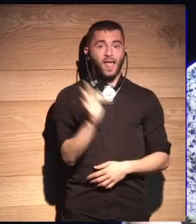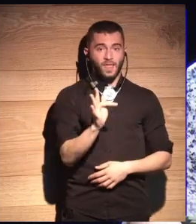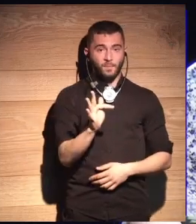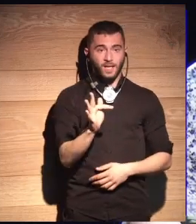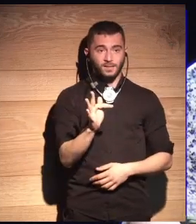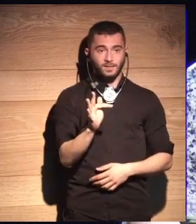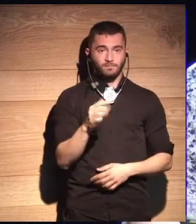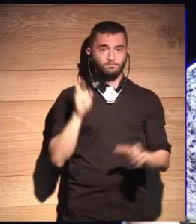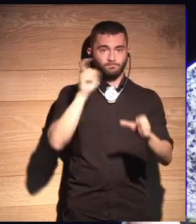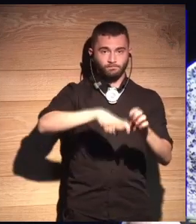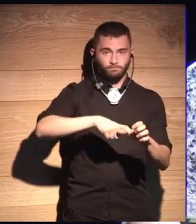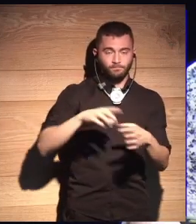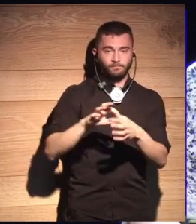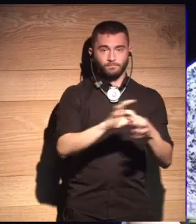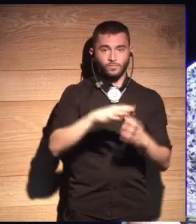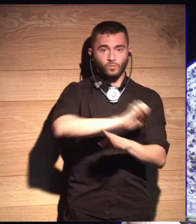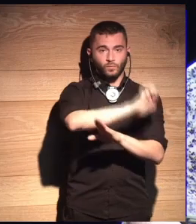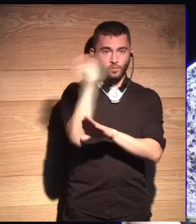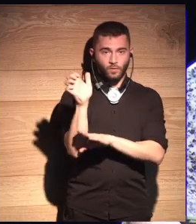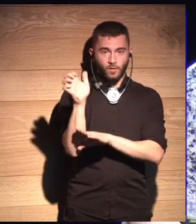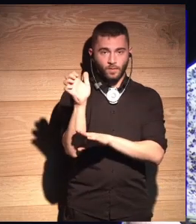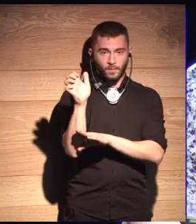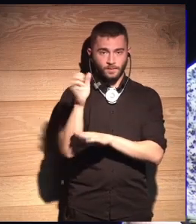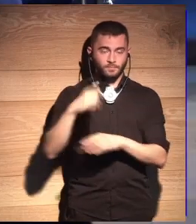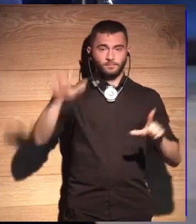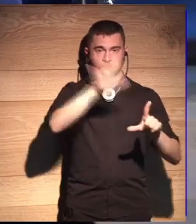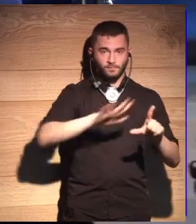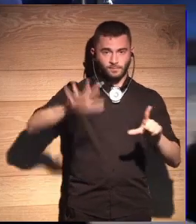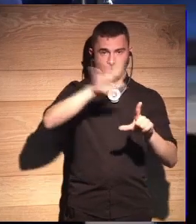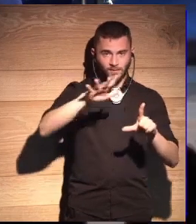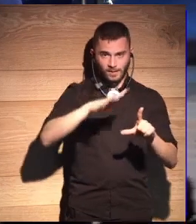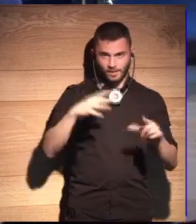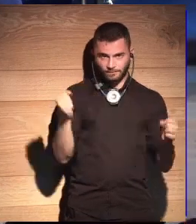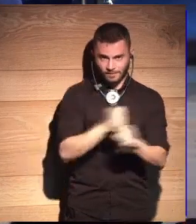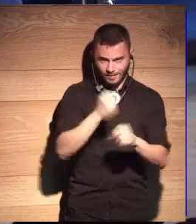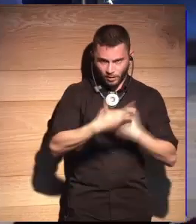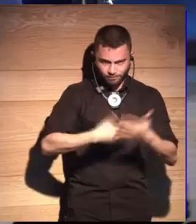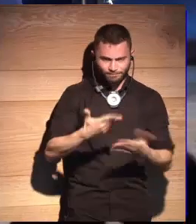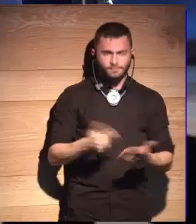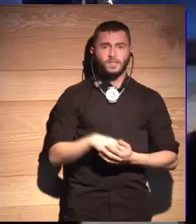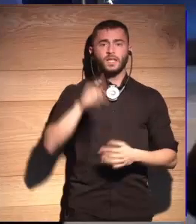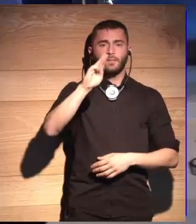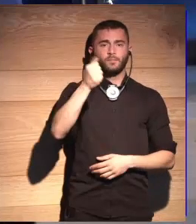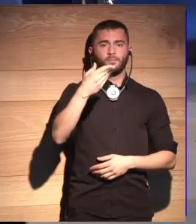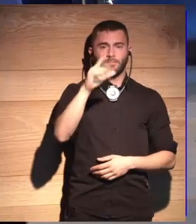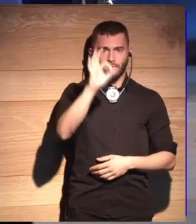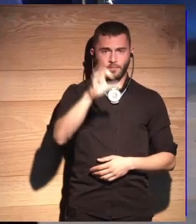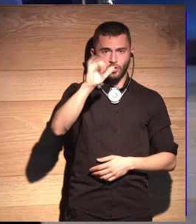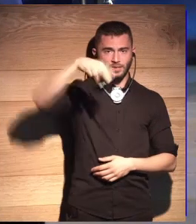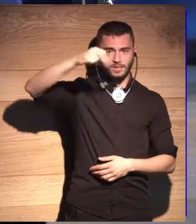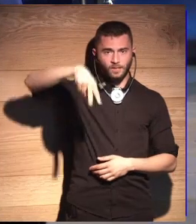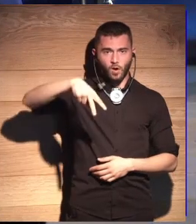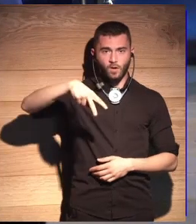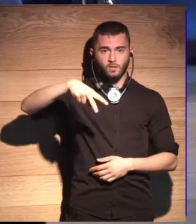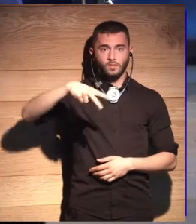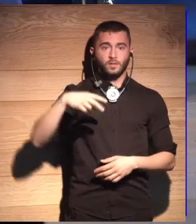high-level expert group that advises the European Union, and she belongs to the fact-checking net. And we have Pablo Simón, who